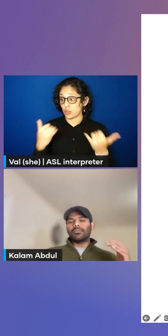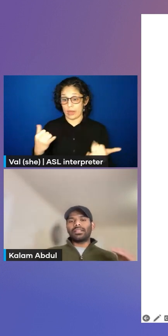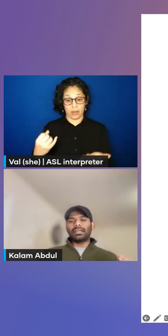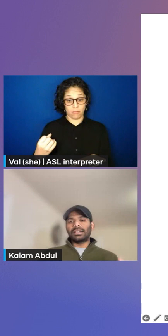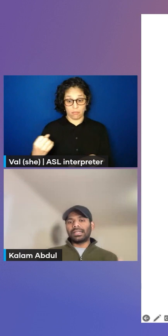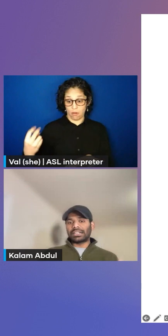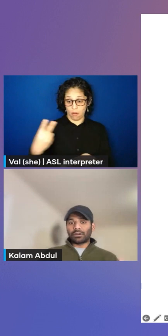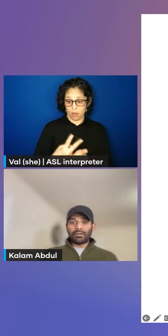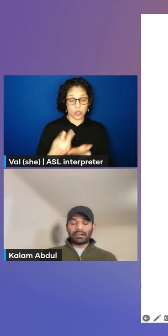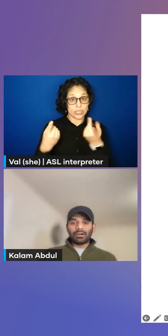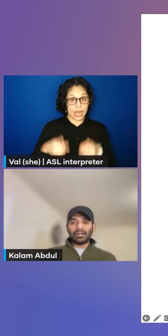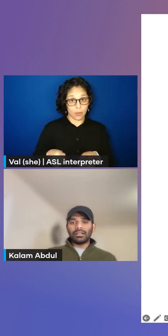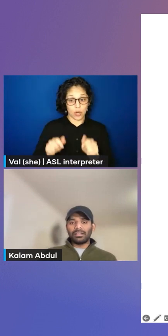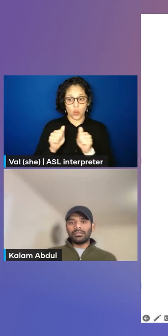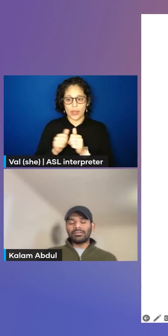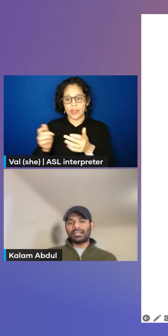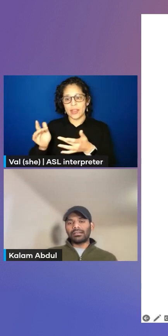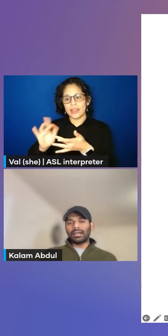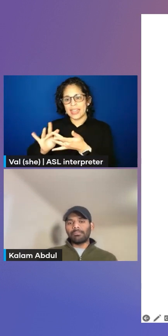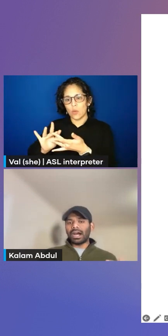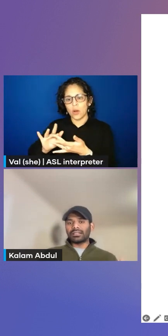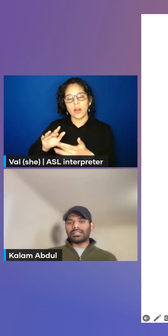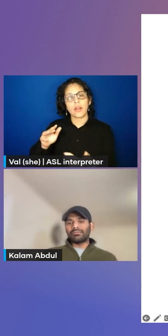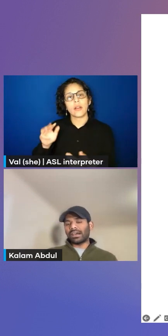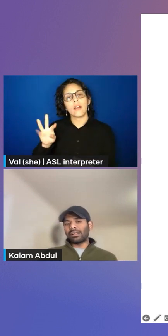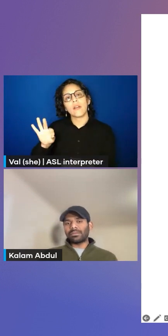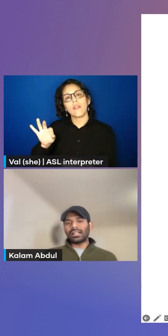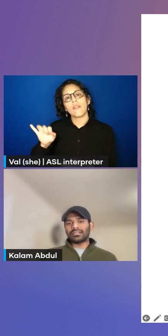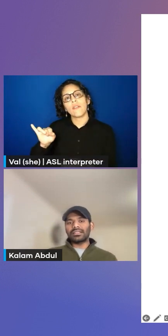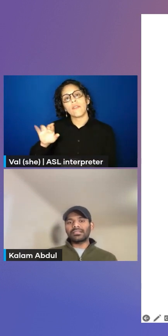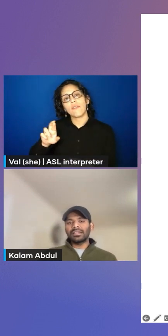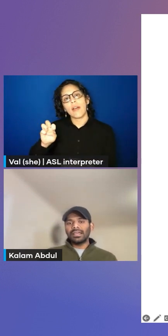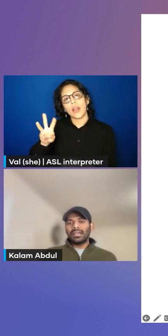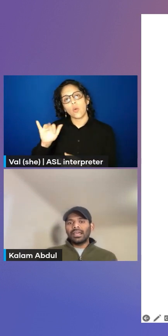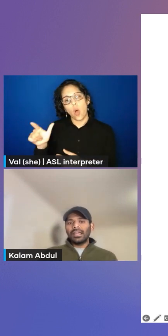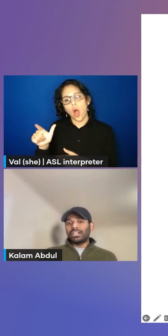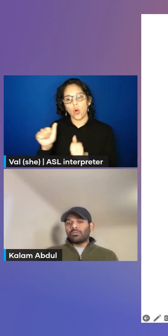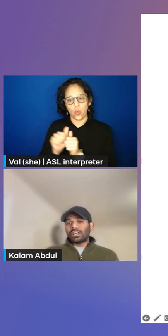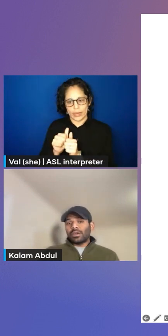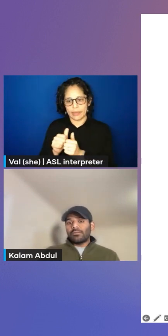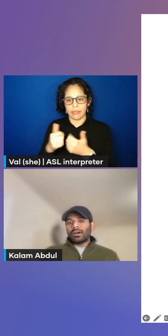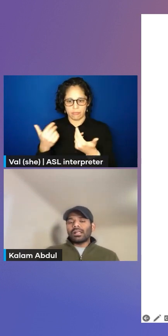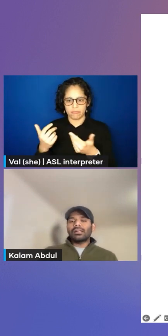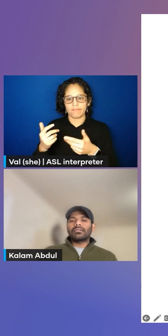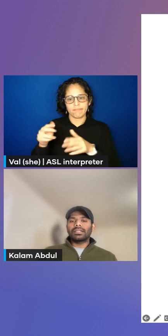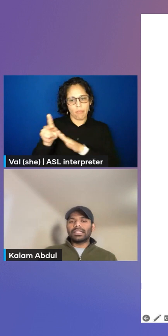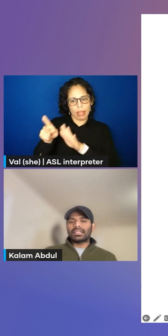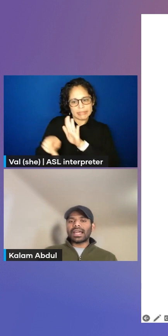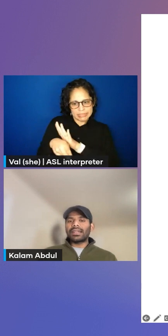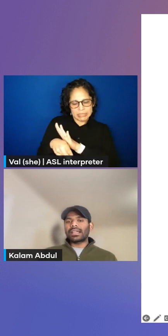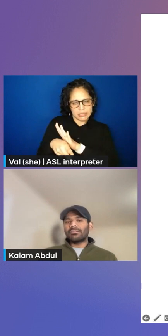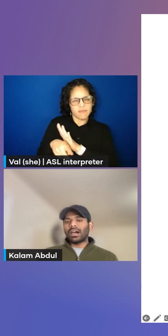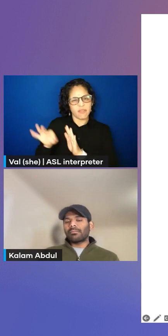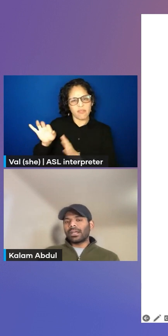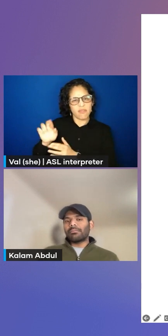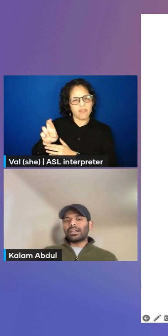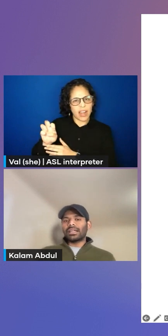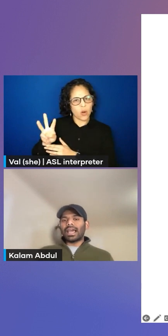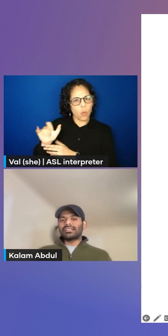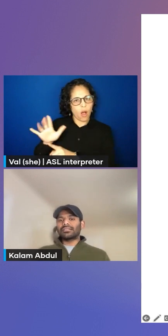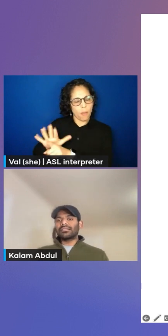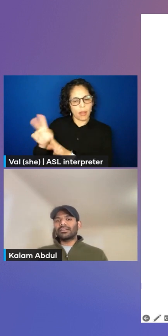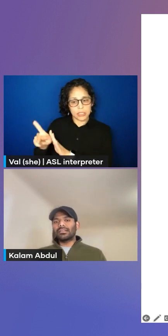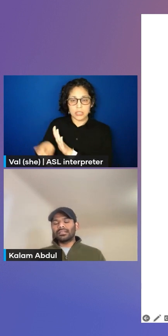happens with the network firewall using firewall policies, and it works very well with the static environment.